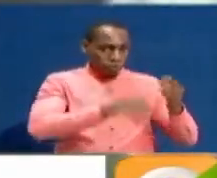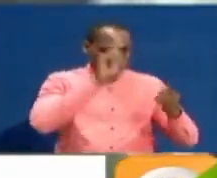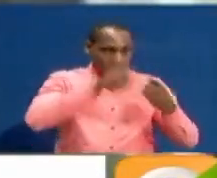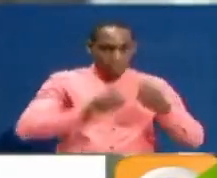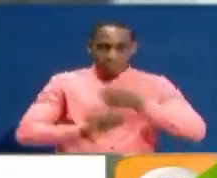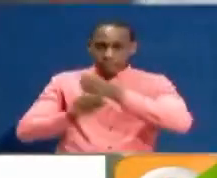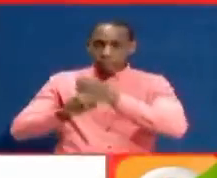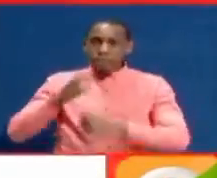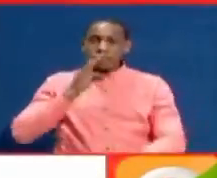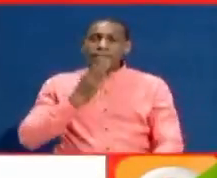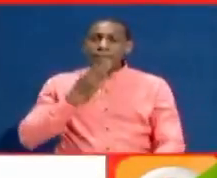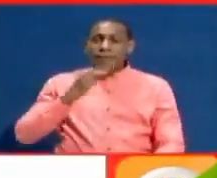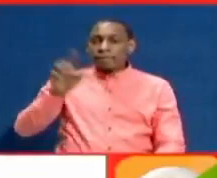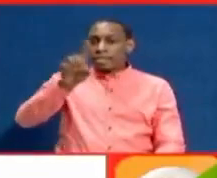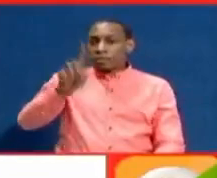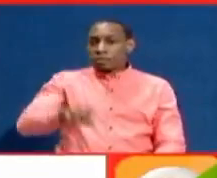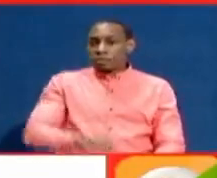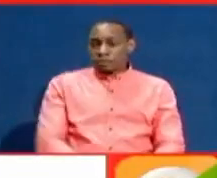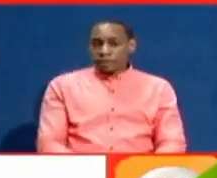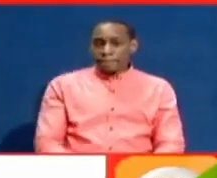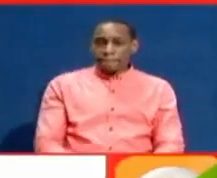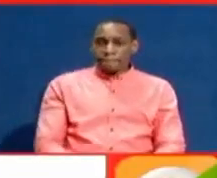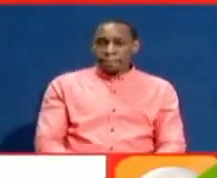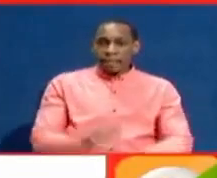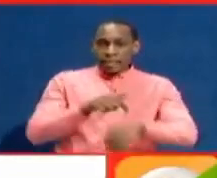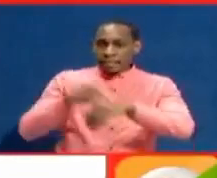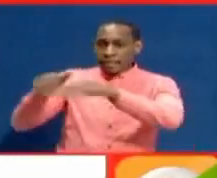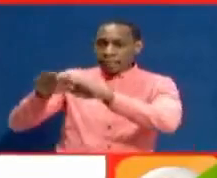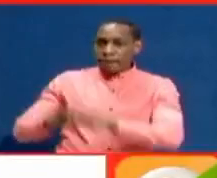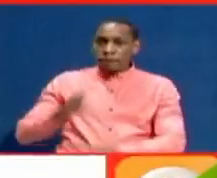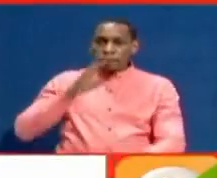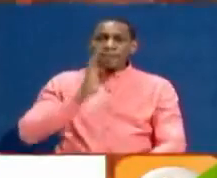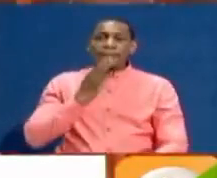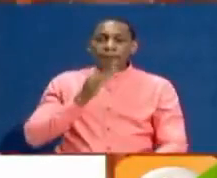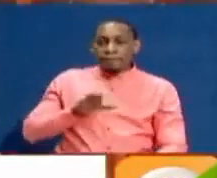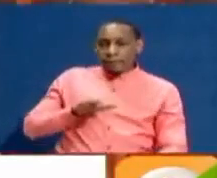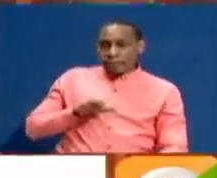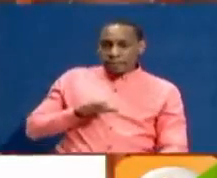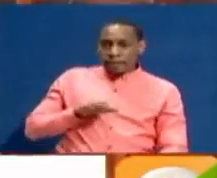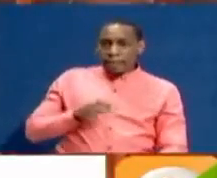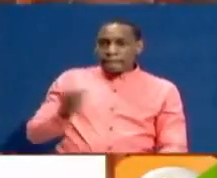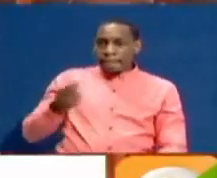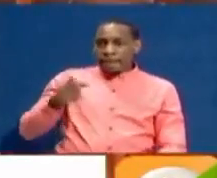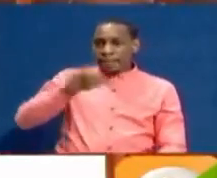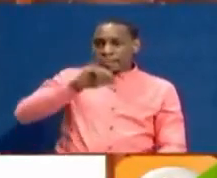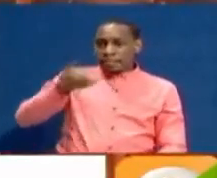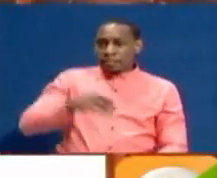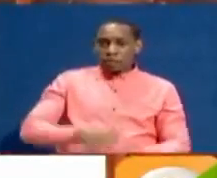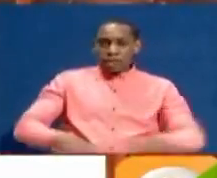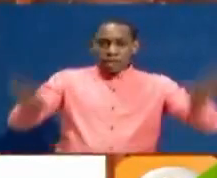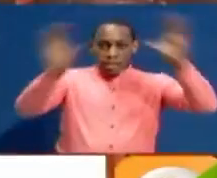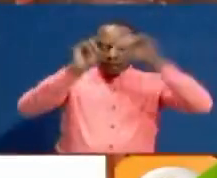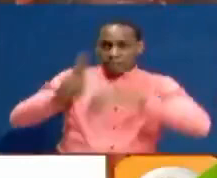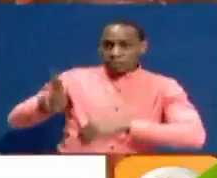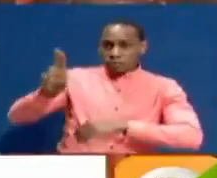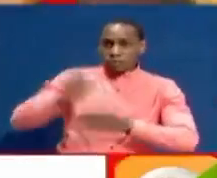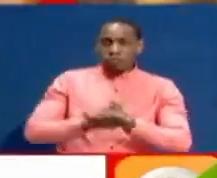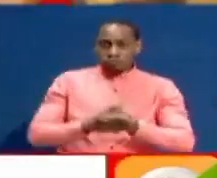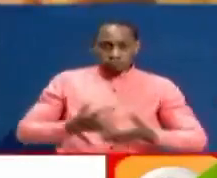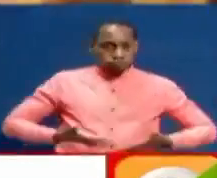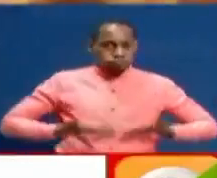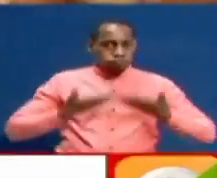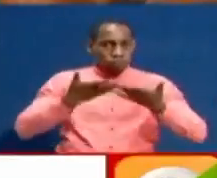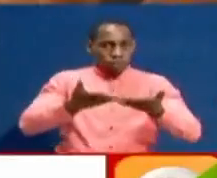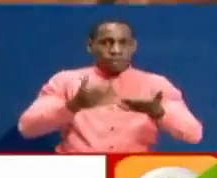in favor of Mudavadi? During the burial of Mudavadi's mother Hannah in early January, President Kenyatta raised stakes